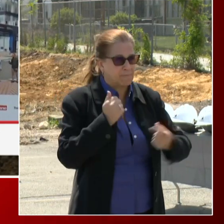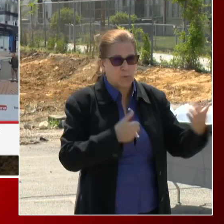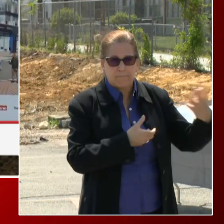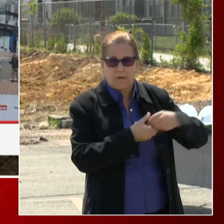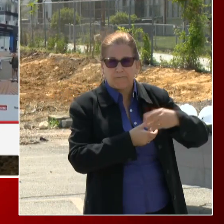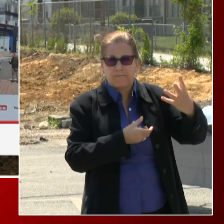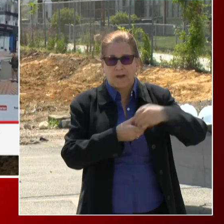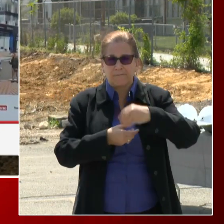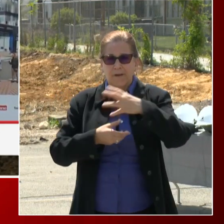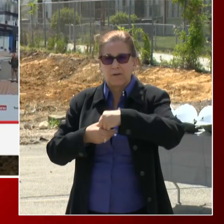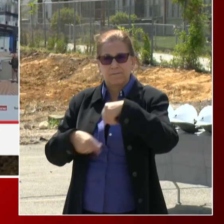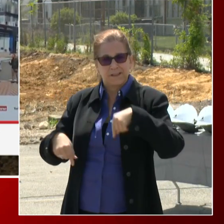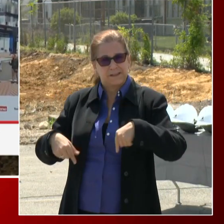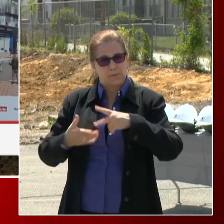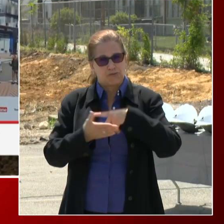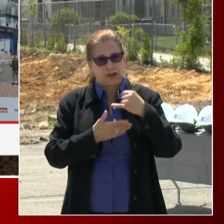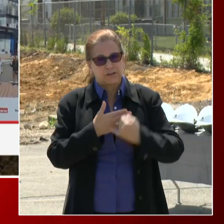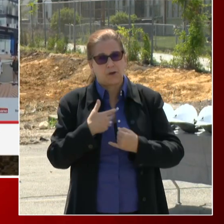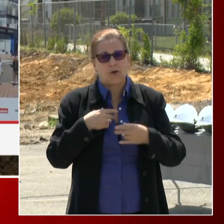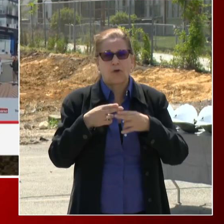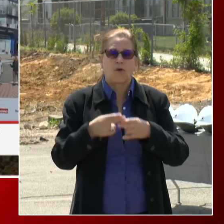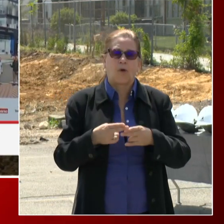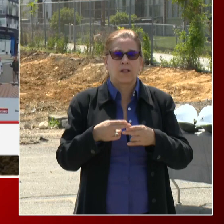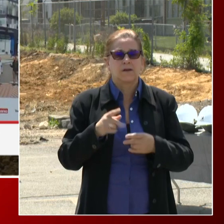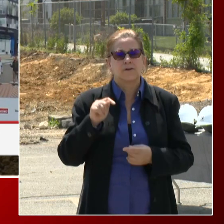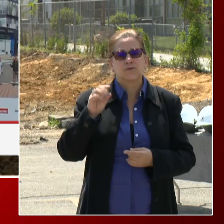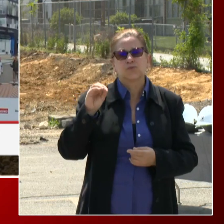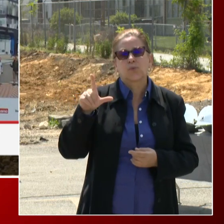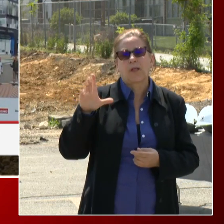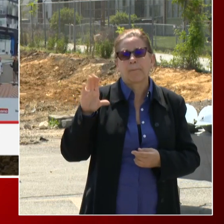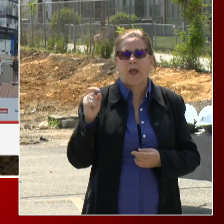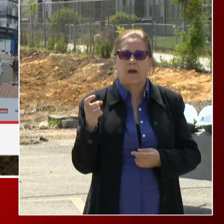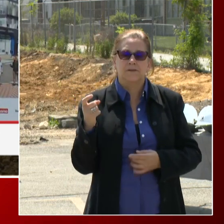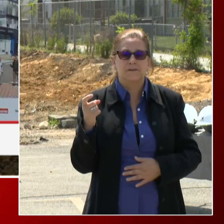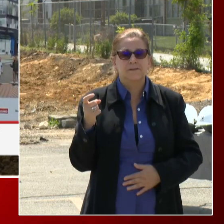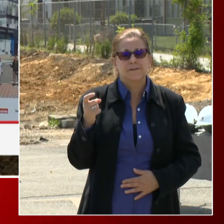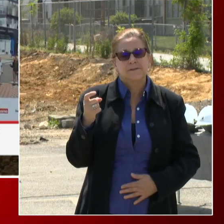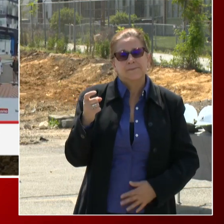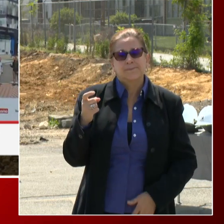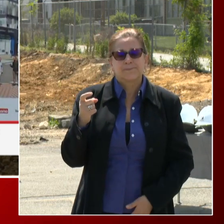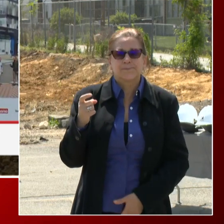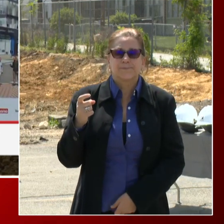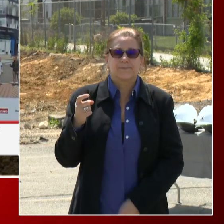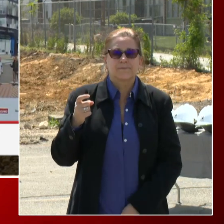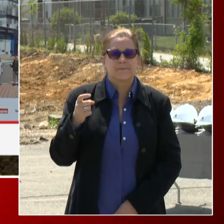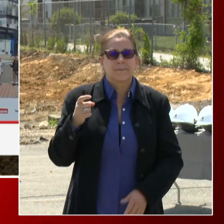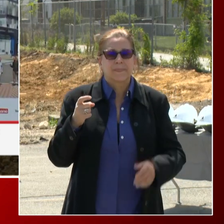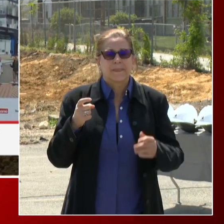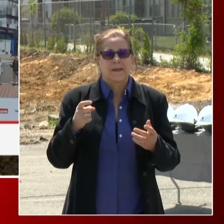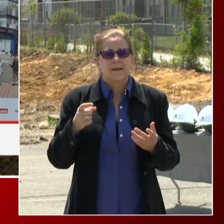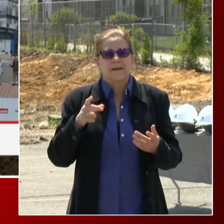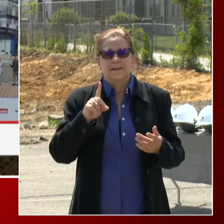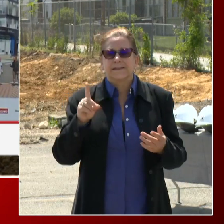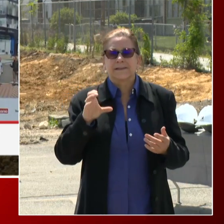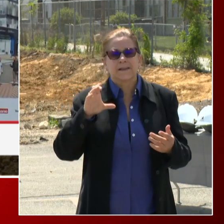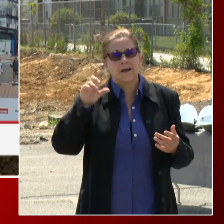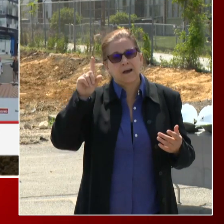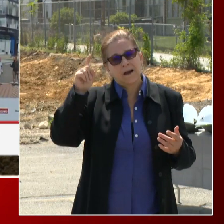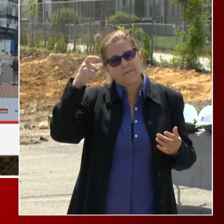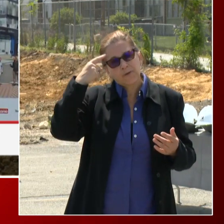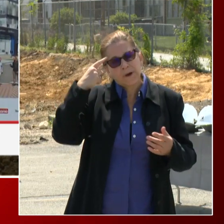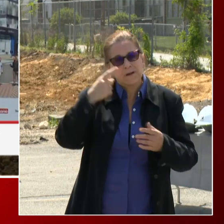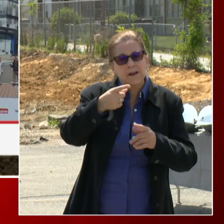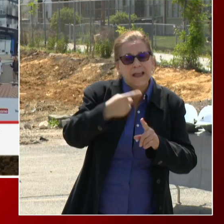toolbox, a DC government lease, a TIF, thank you, Council Member, in an